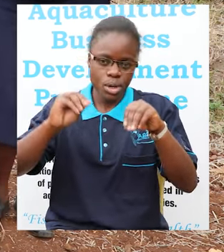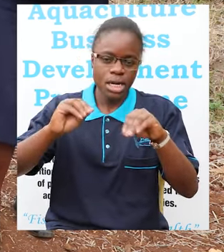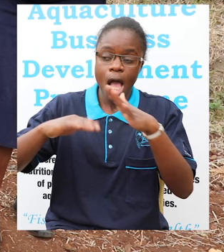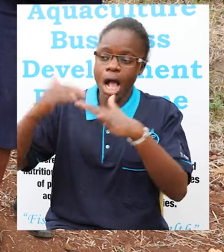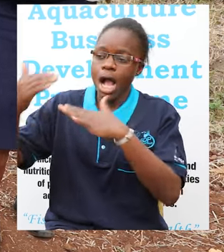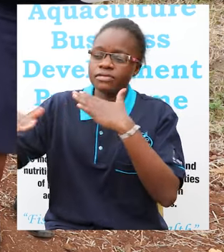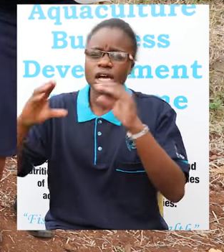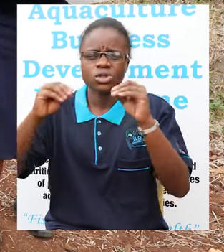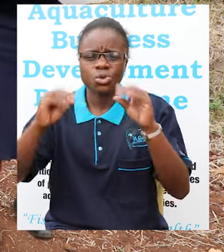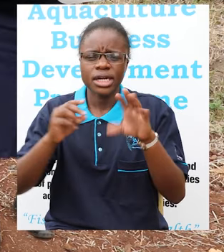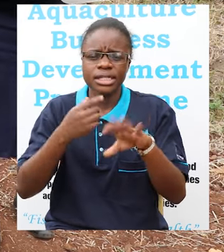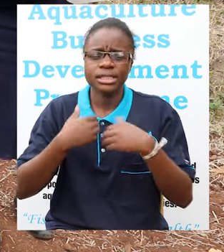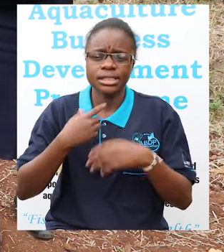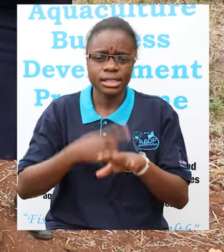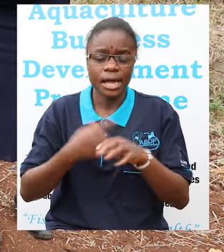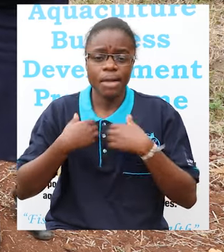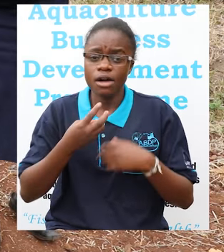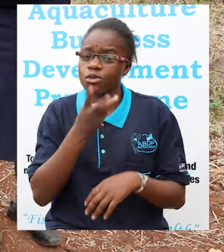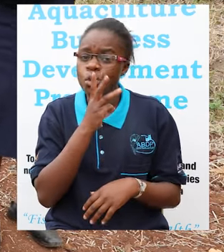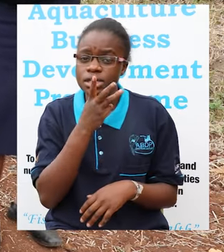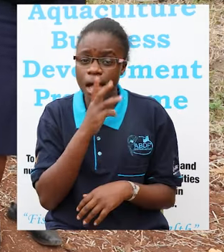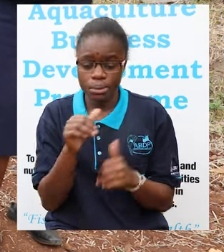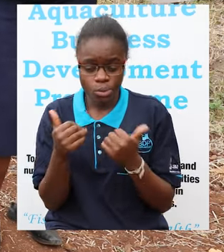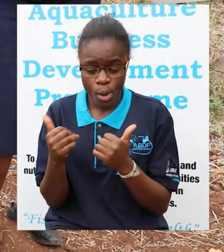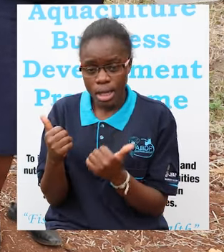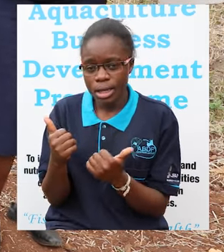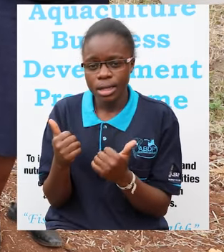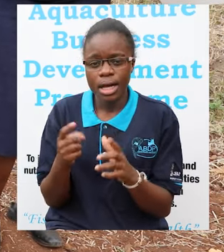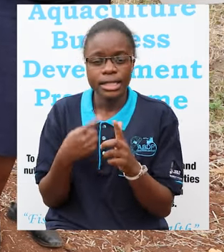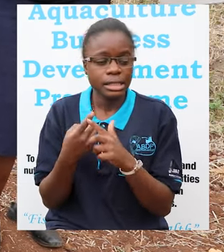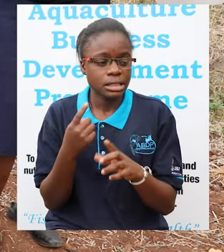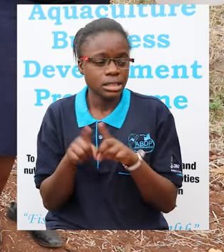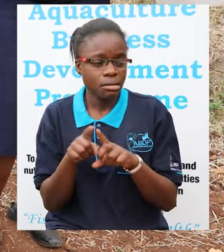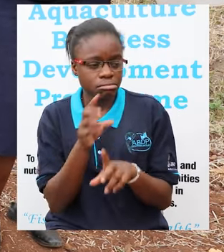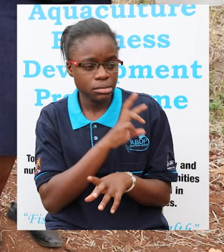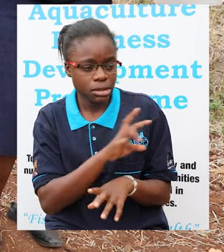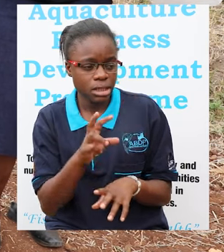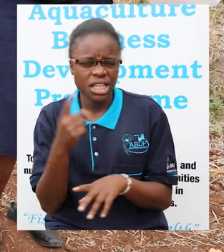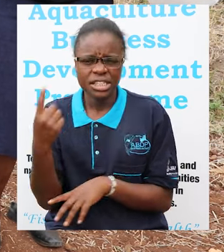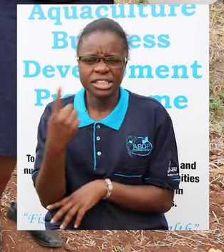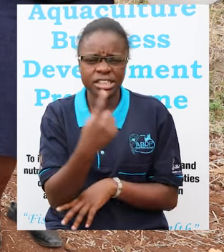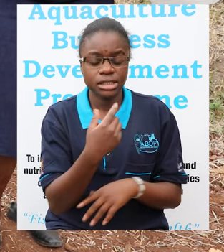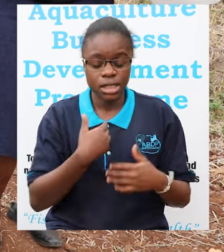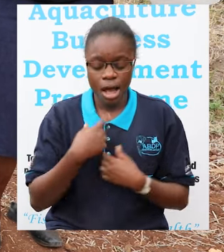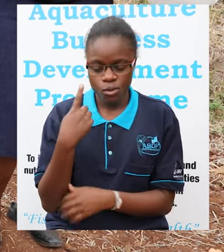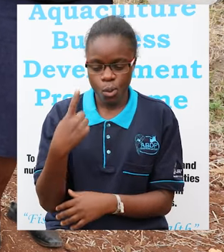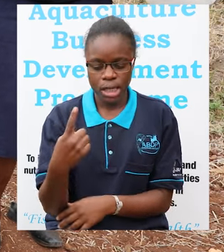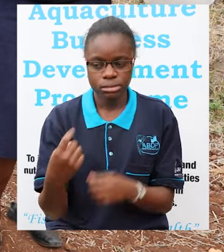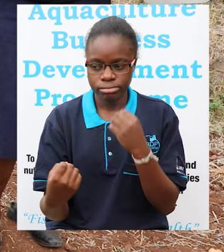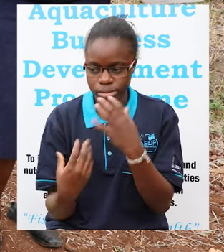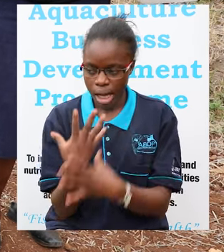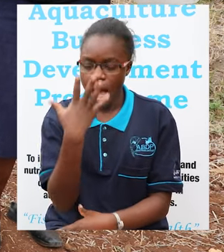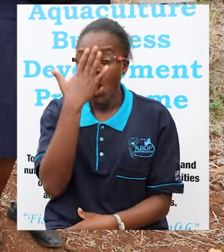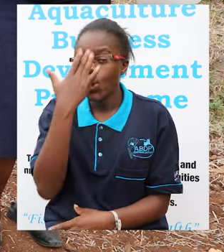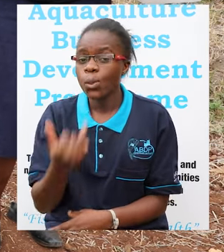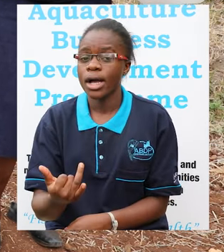once it gets moist, it will be able to supply the plant. As you can see, every container has one plant, because